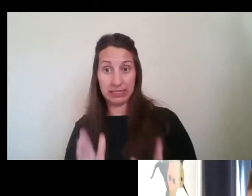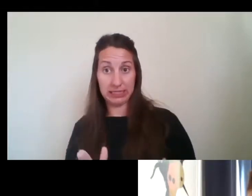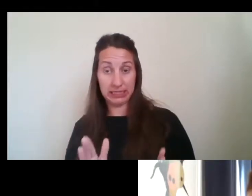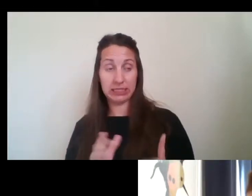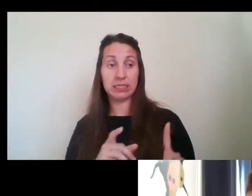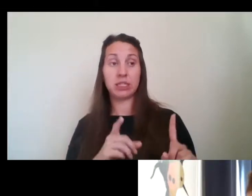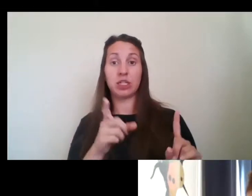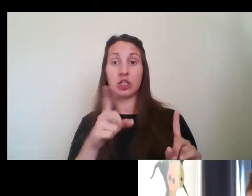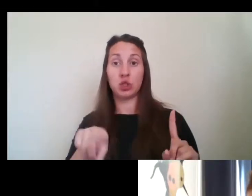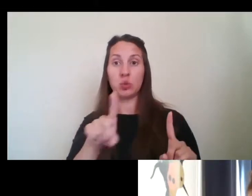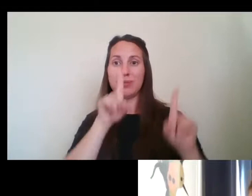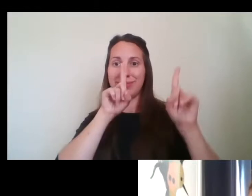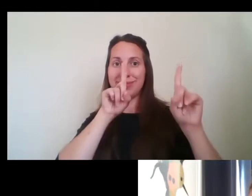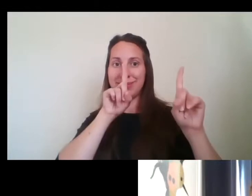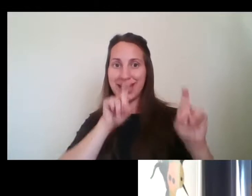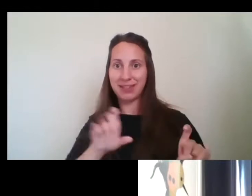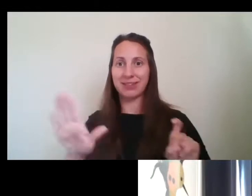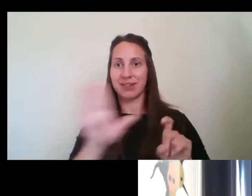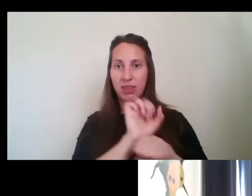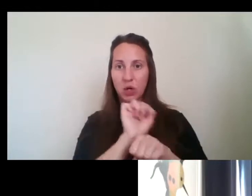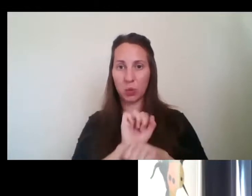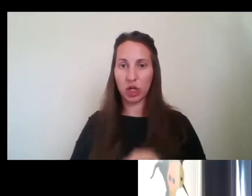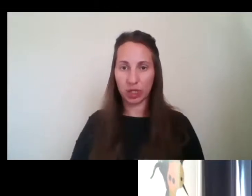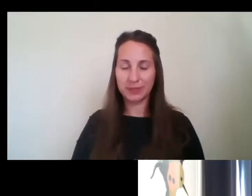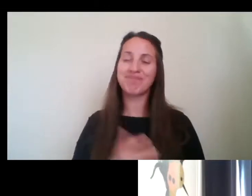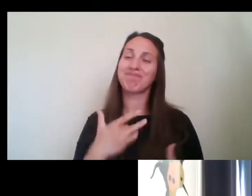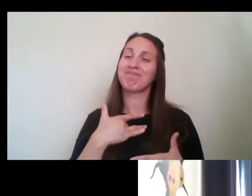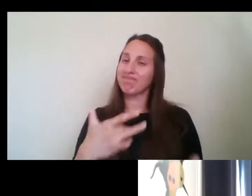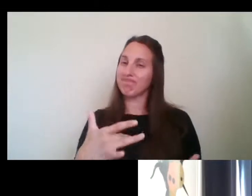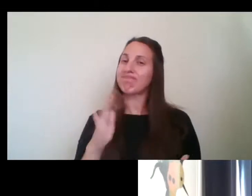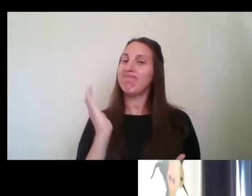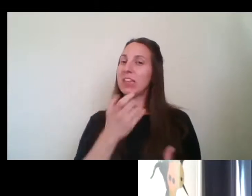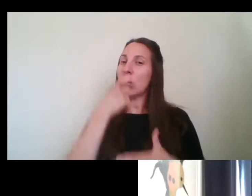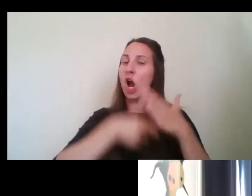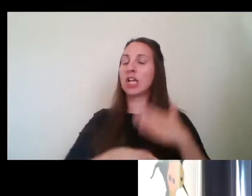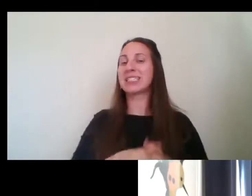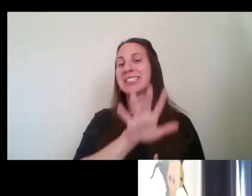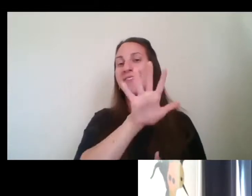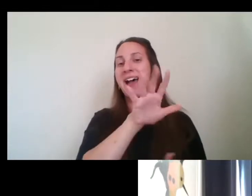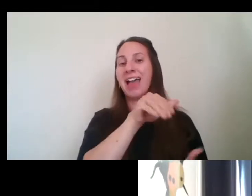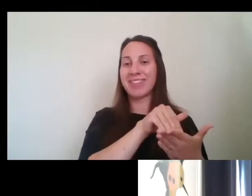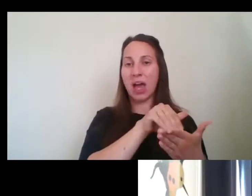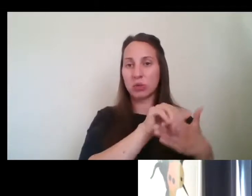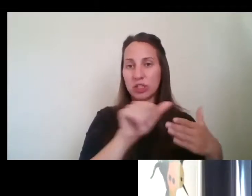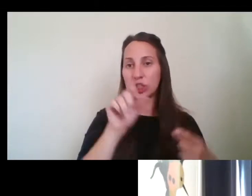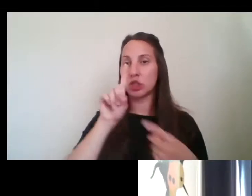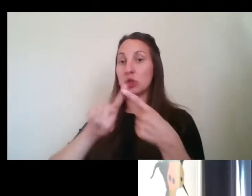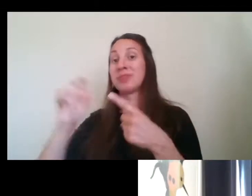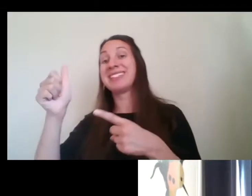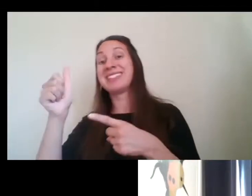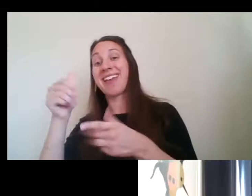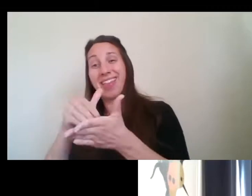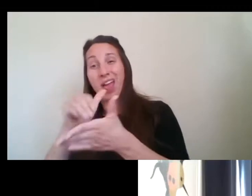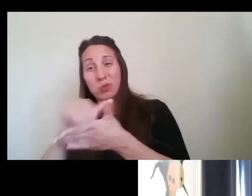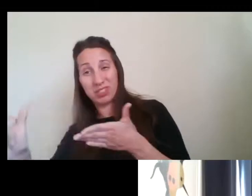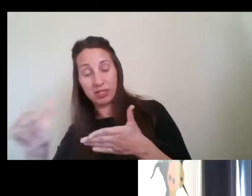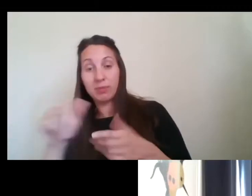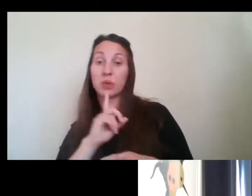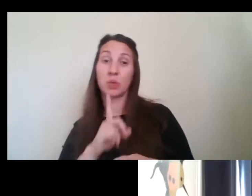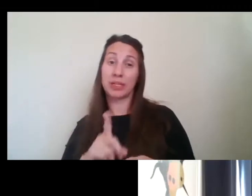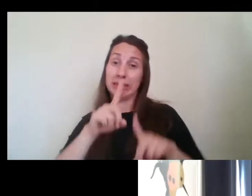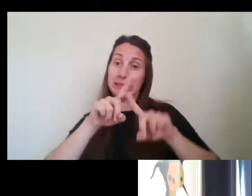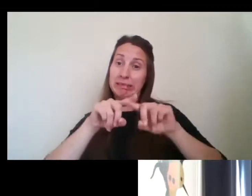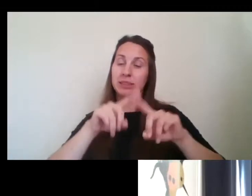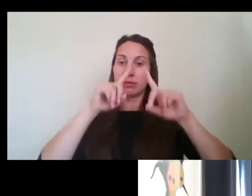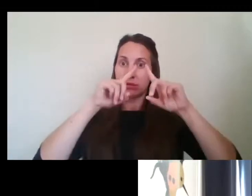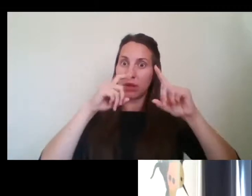for clients run between the $5,000 to $10,000 range. It depends how complex a website is as well. If there are